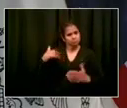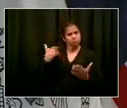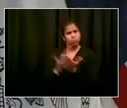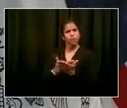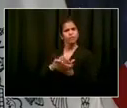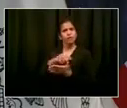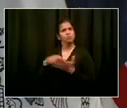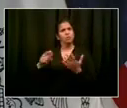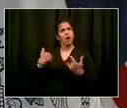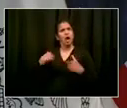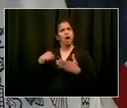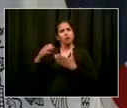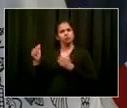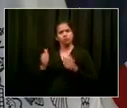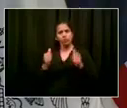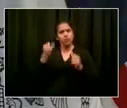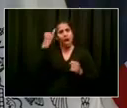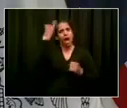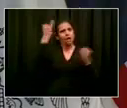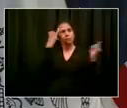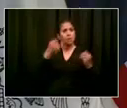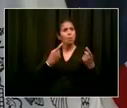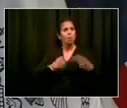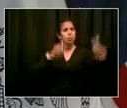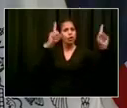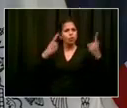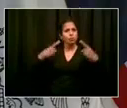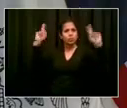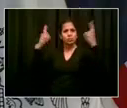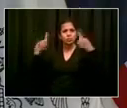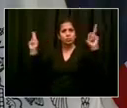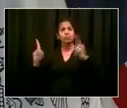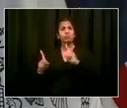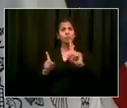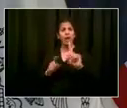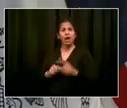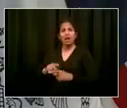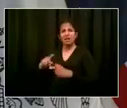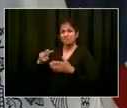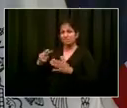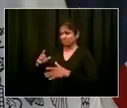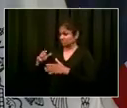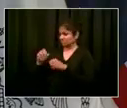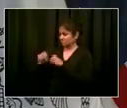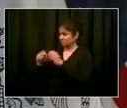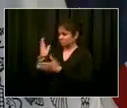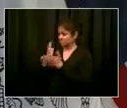they never stop. They have to keep growing all the time. Go ahead.